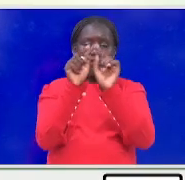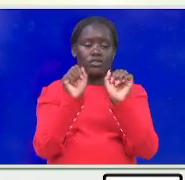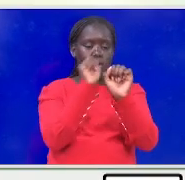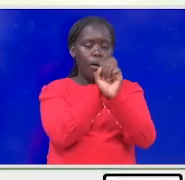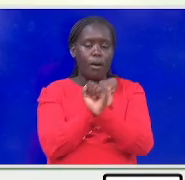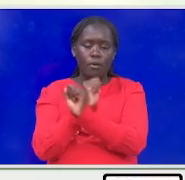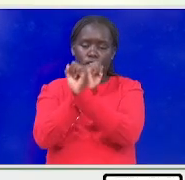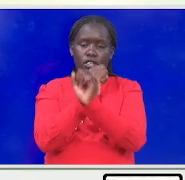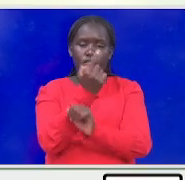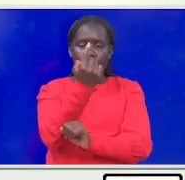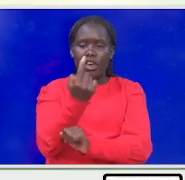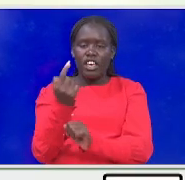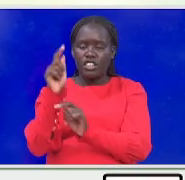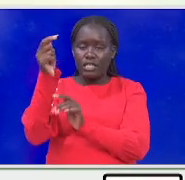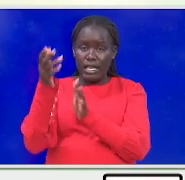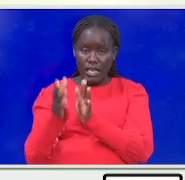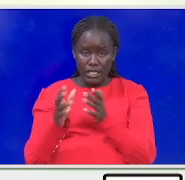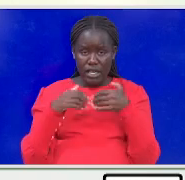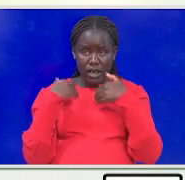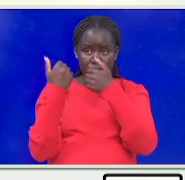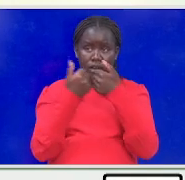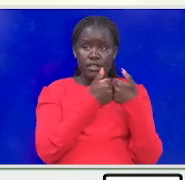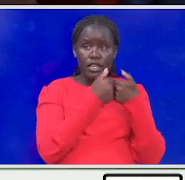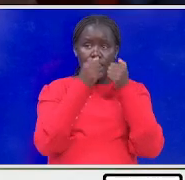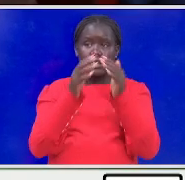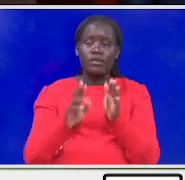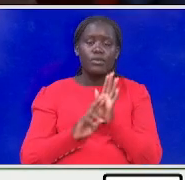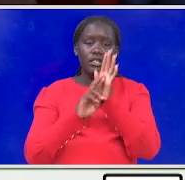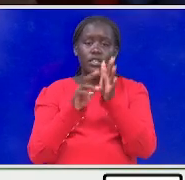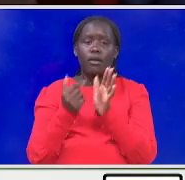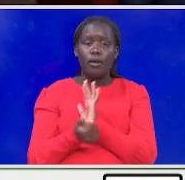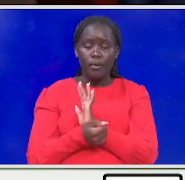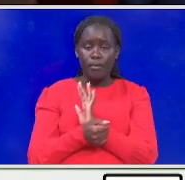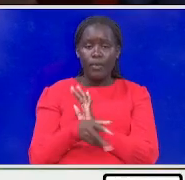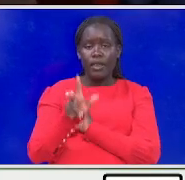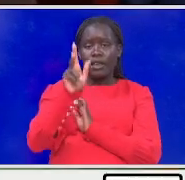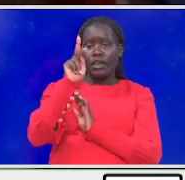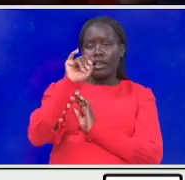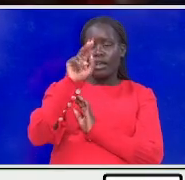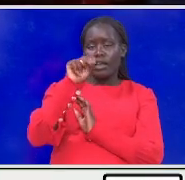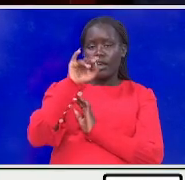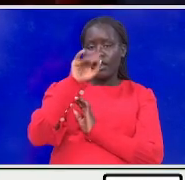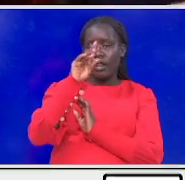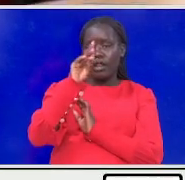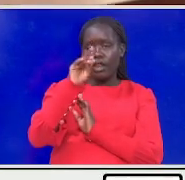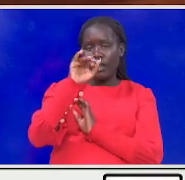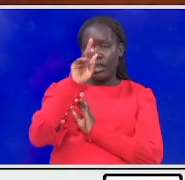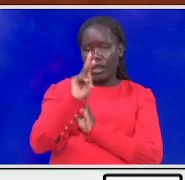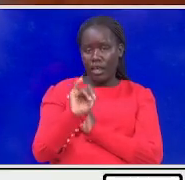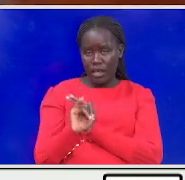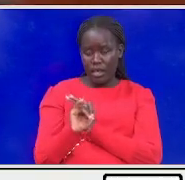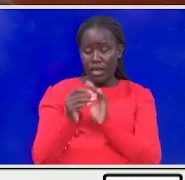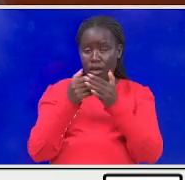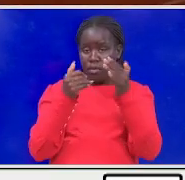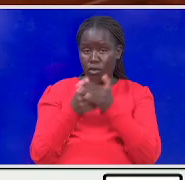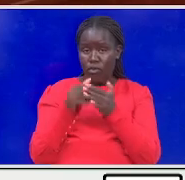every Kenyan. The groups have challenged figures presented by Interior Cabinet Secretary Professor Kithure Kindiki before the Parliamentary Security